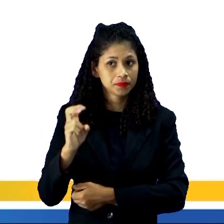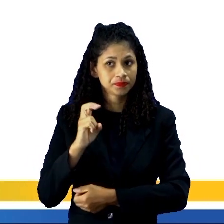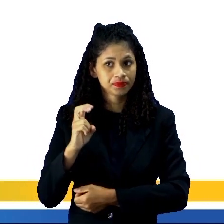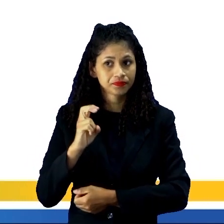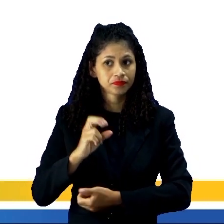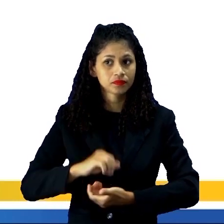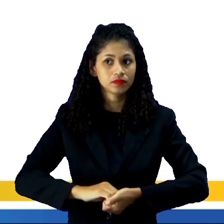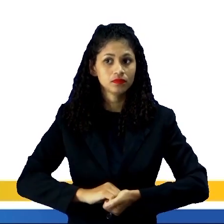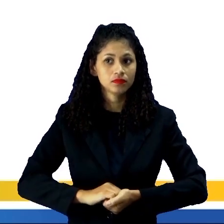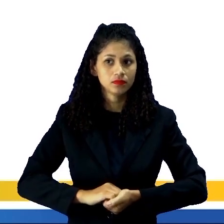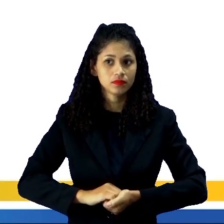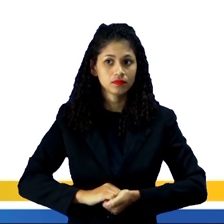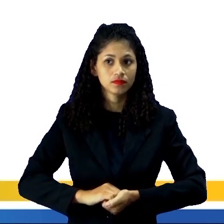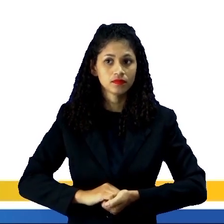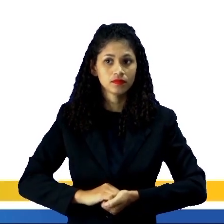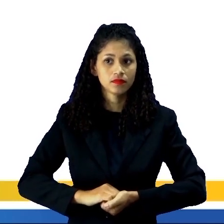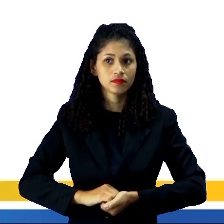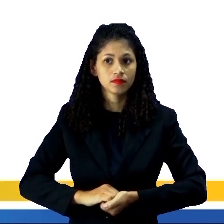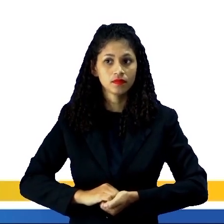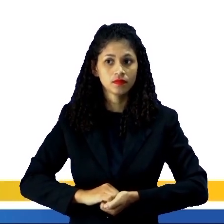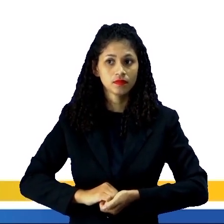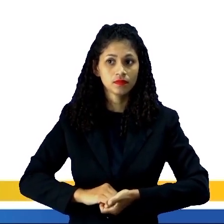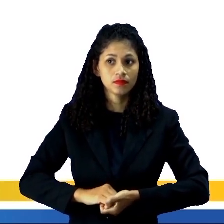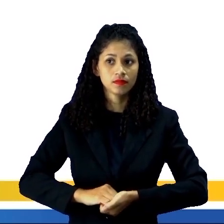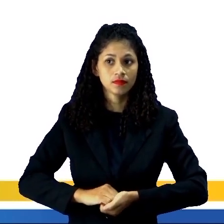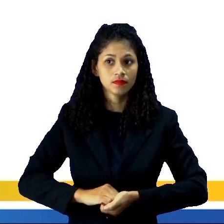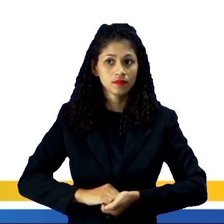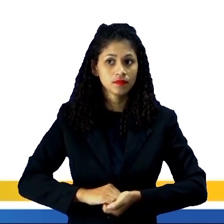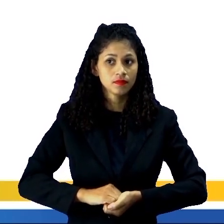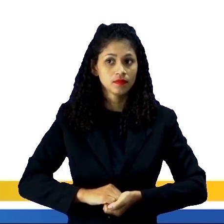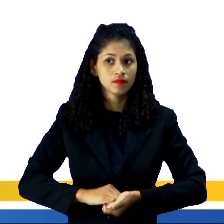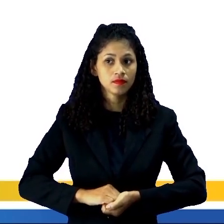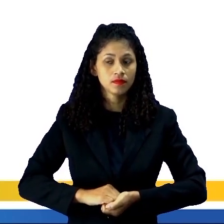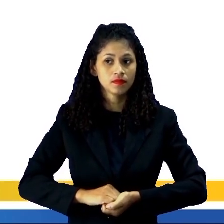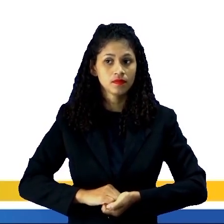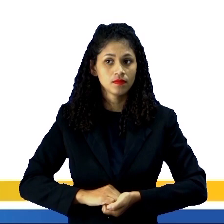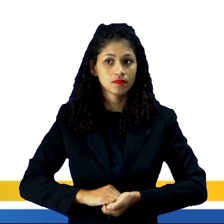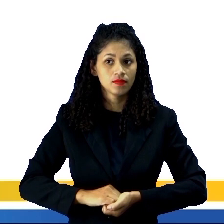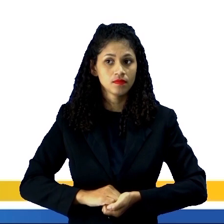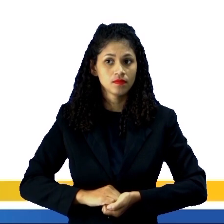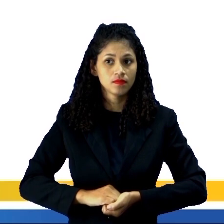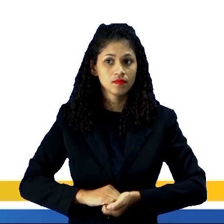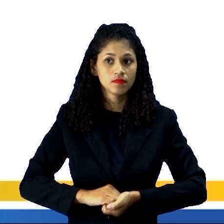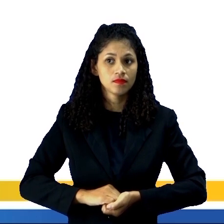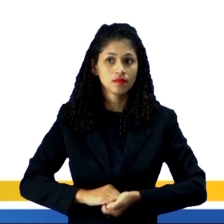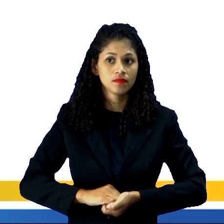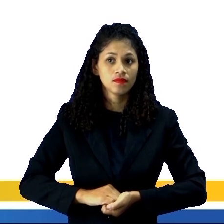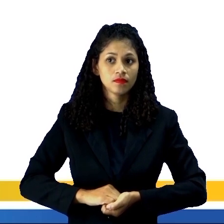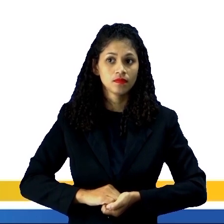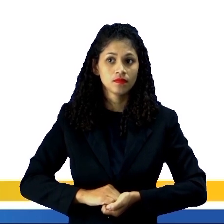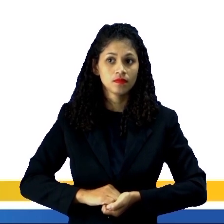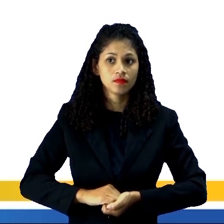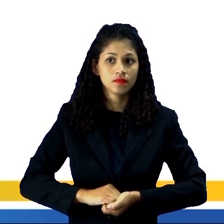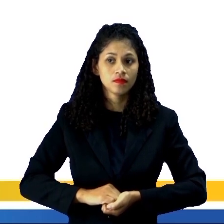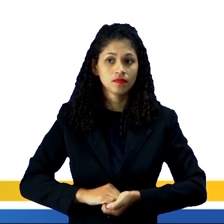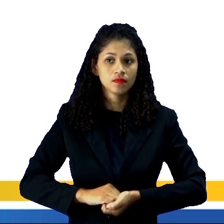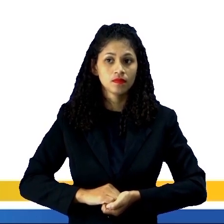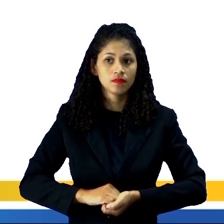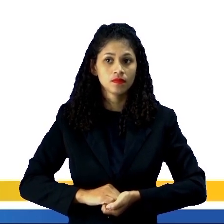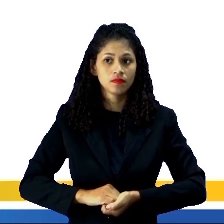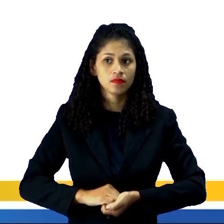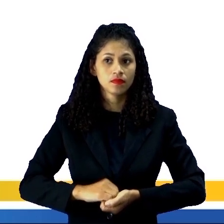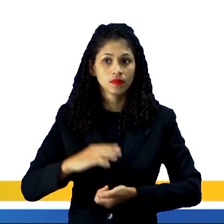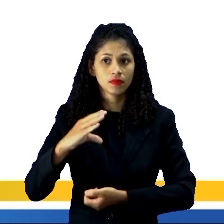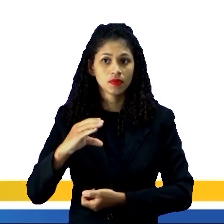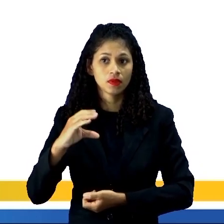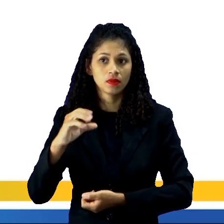Charles is the guy about, I know two or more, three things, bad things.